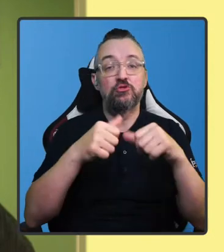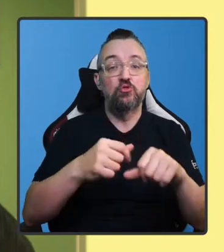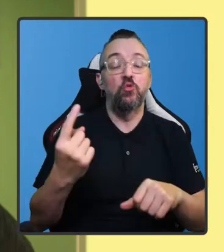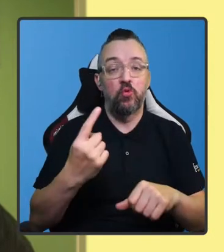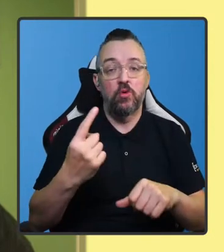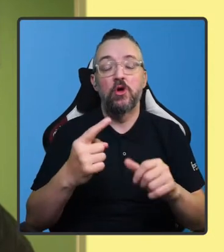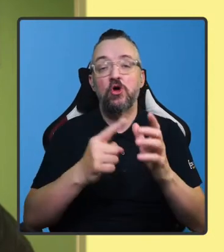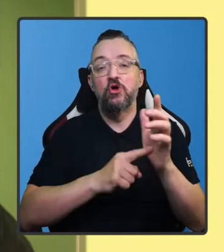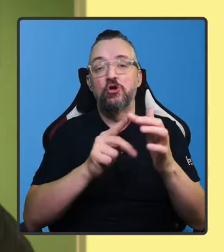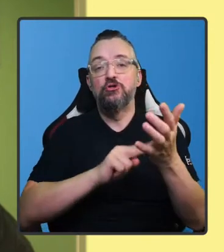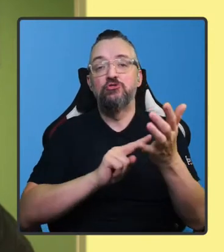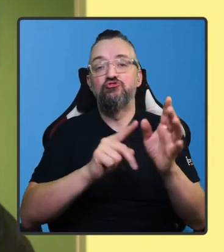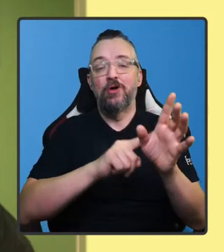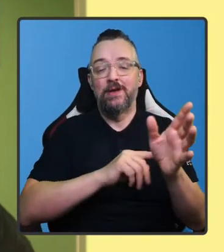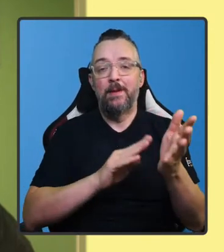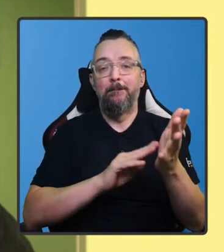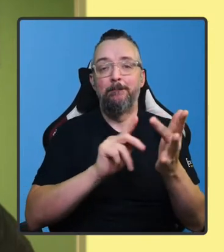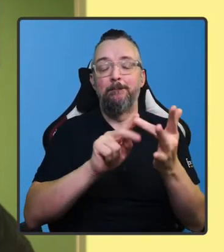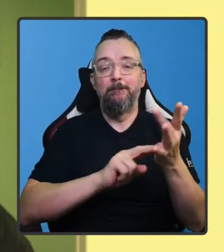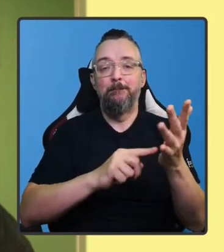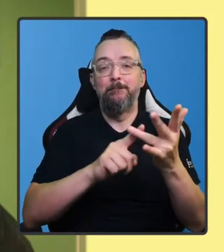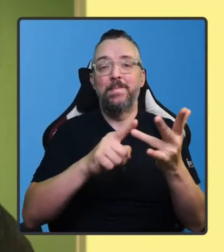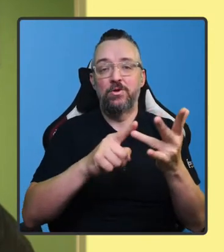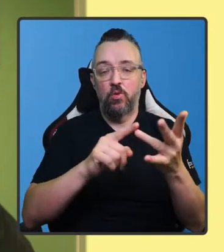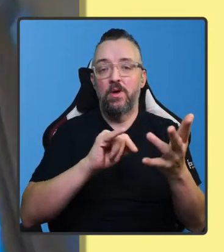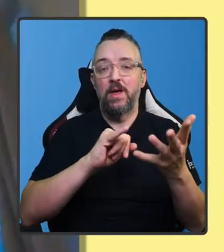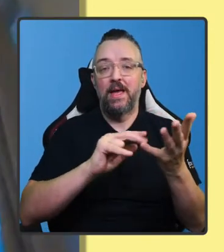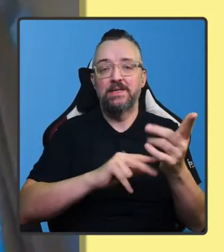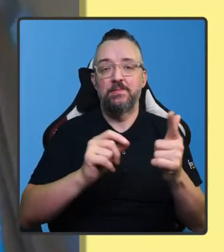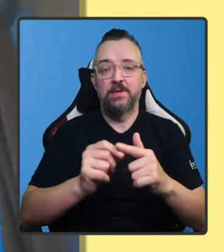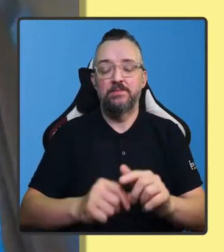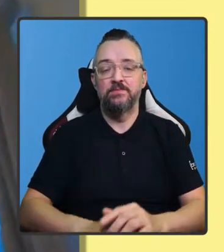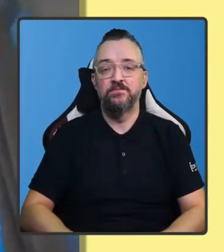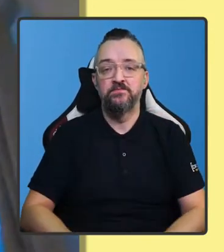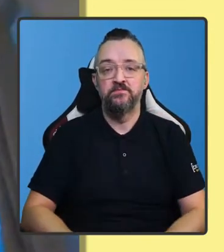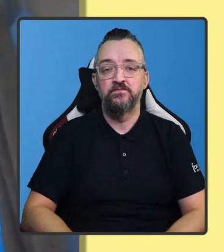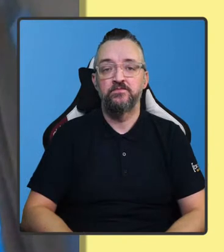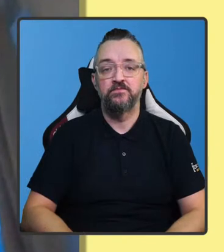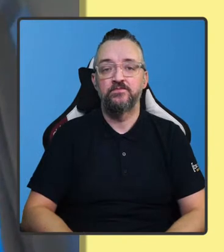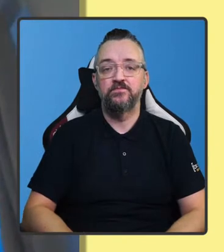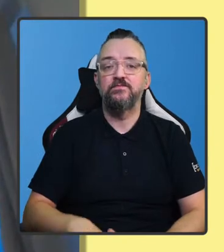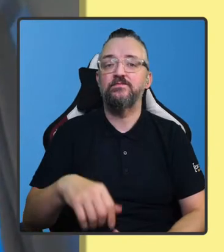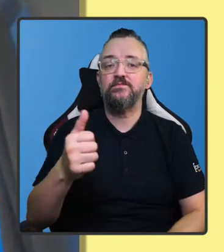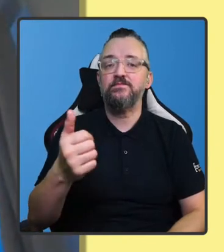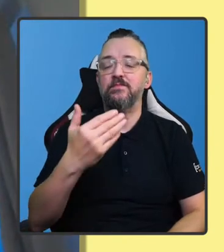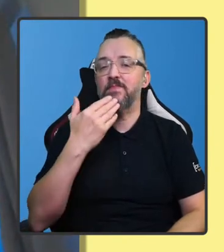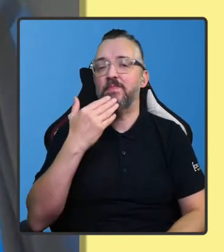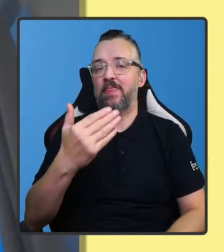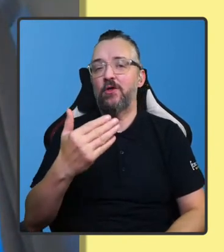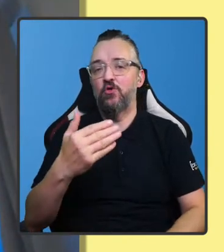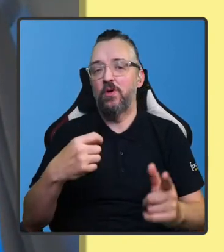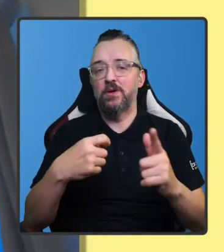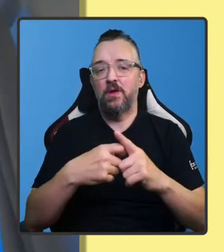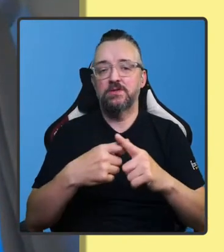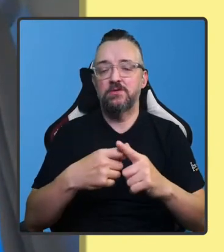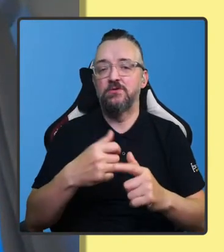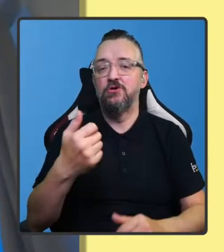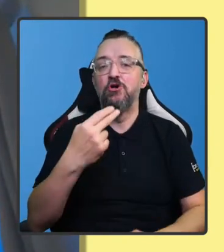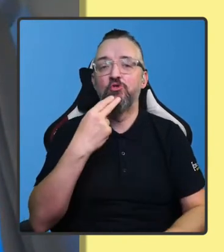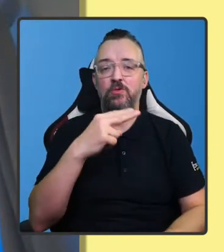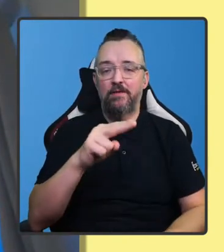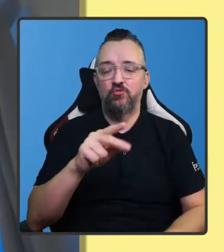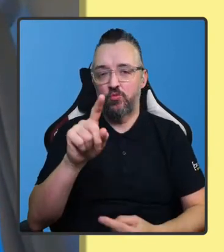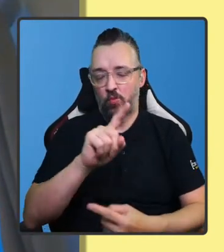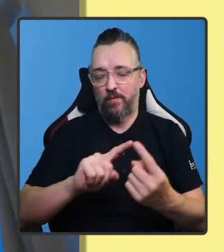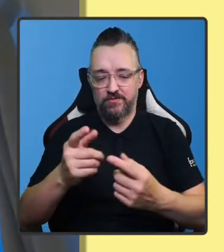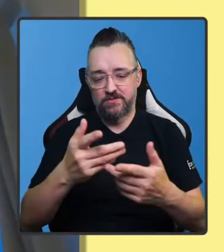Jenny Minto, MSP. Welcome to Jenny. Great. Thank you. Thank you, Kirsten, and good afternoon, conference. And